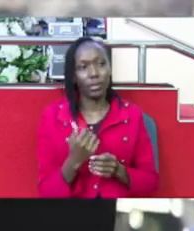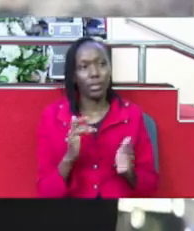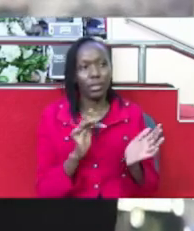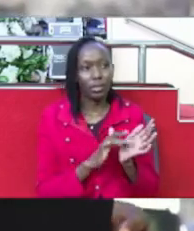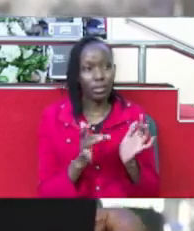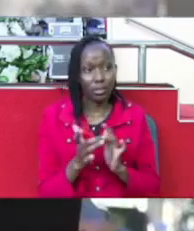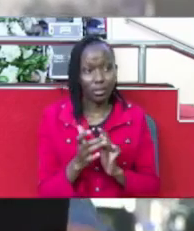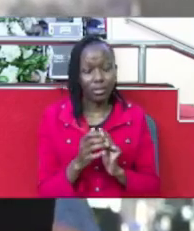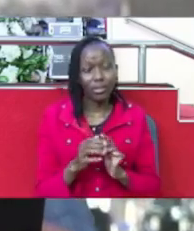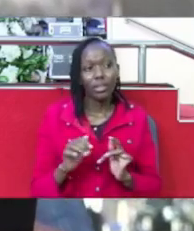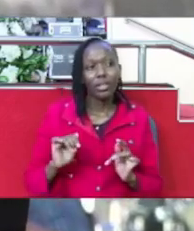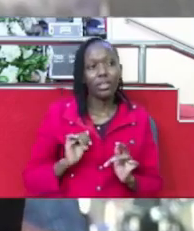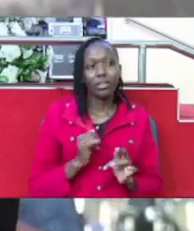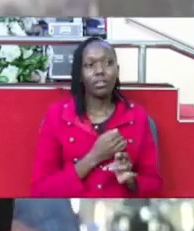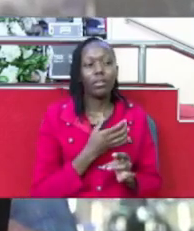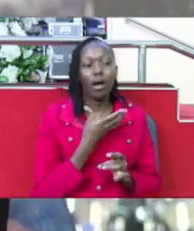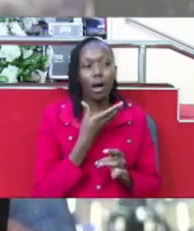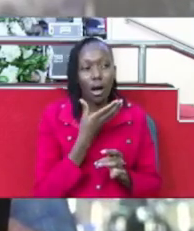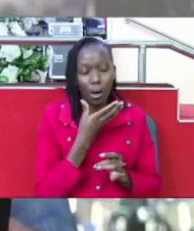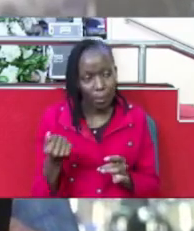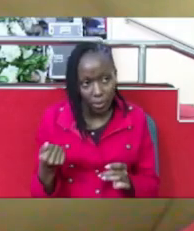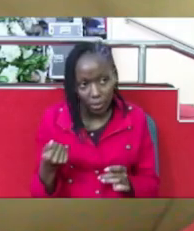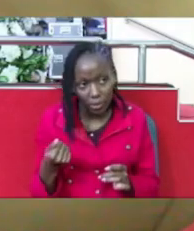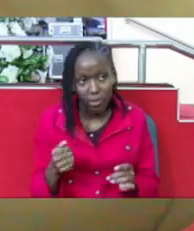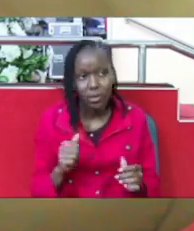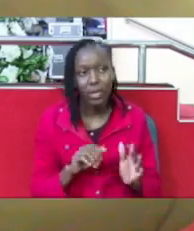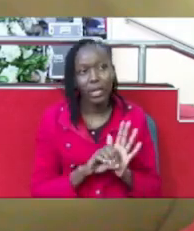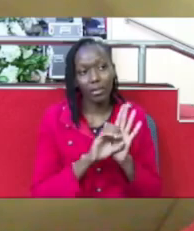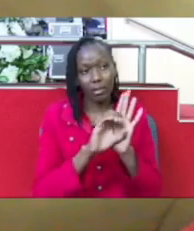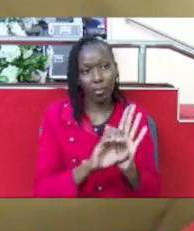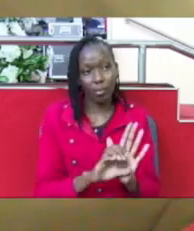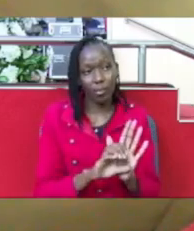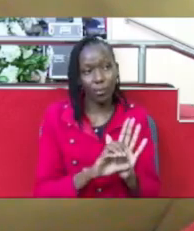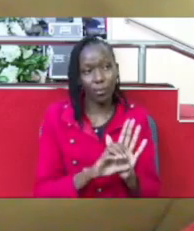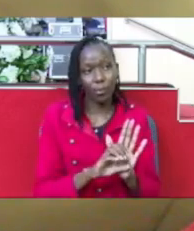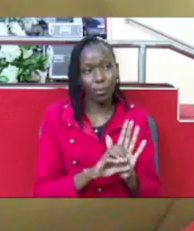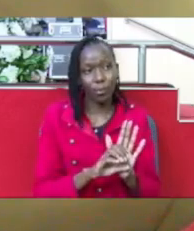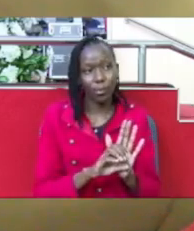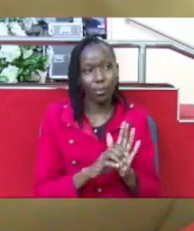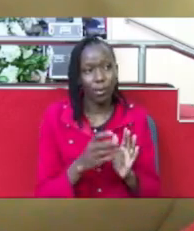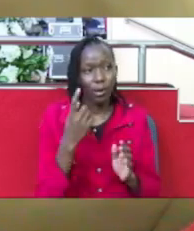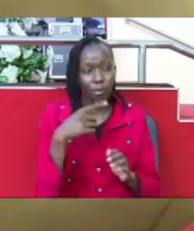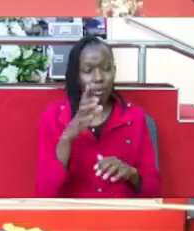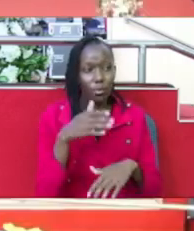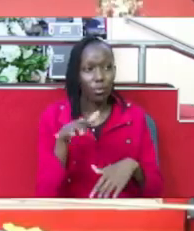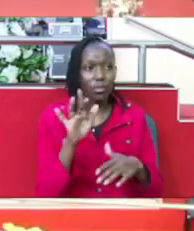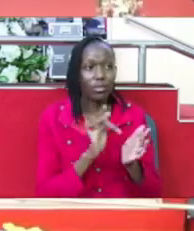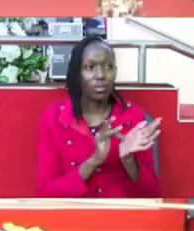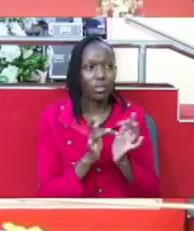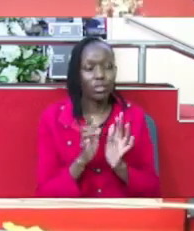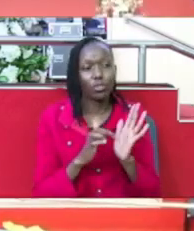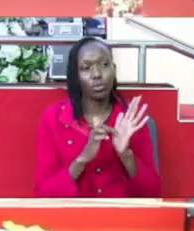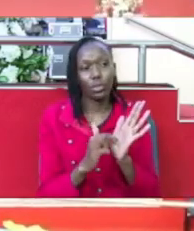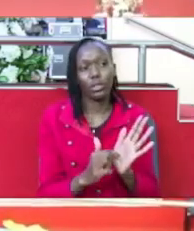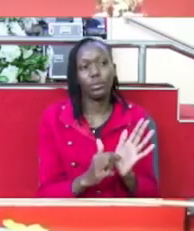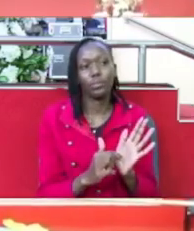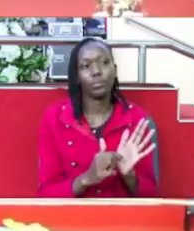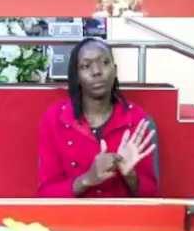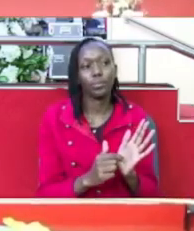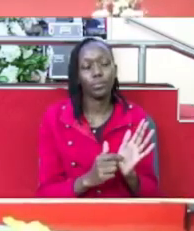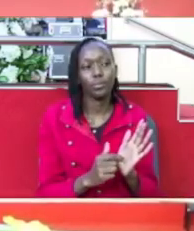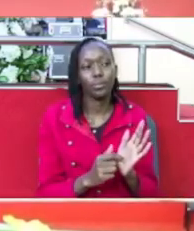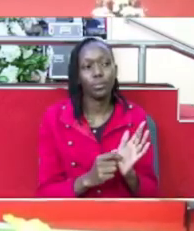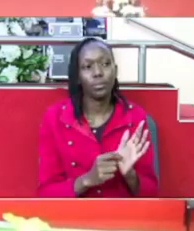best example. Na Yesu ni udhihirisho ama mfano mkubwa. Because he demonstrated it. Kwa sababu